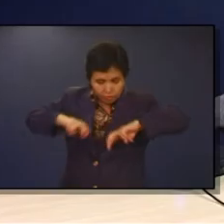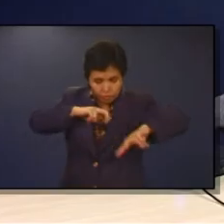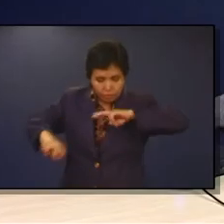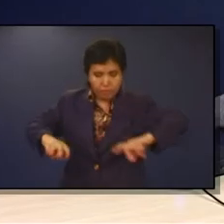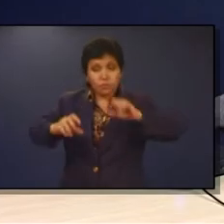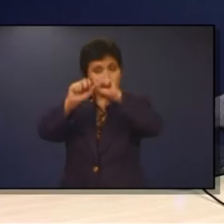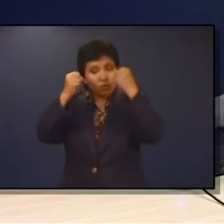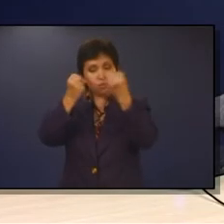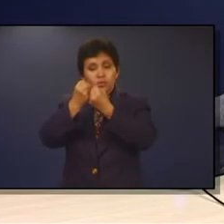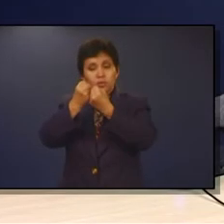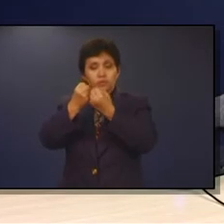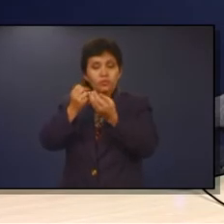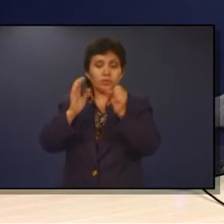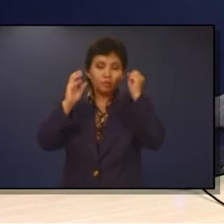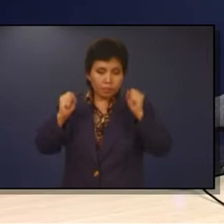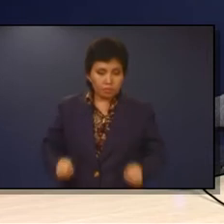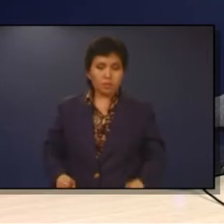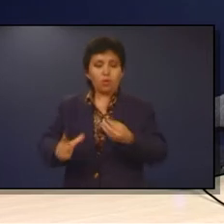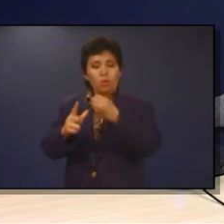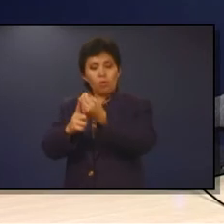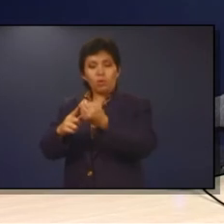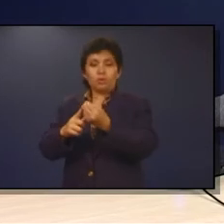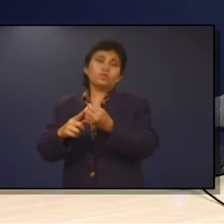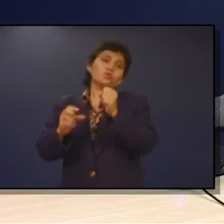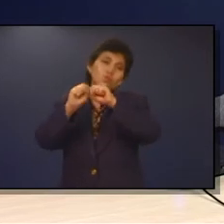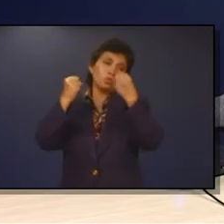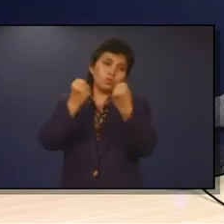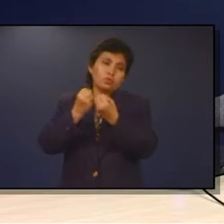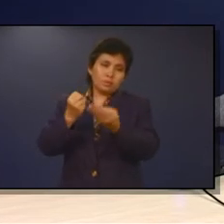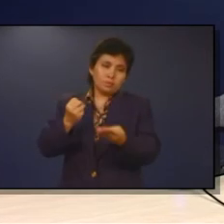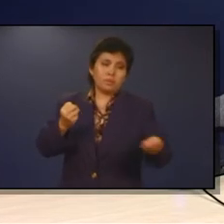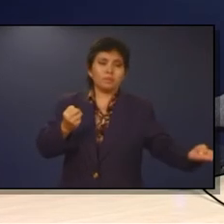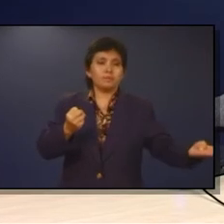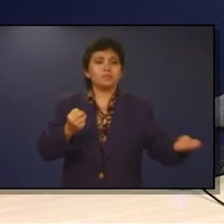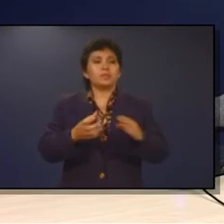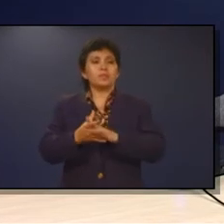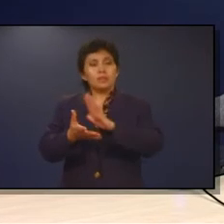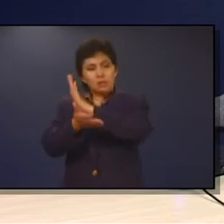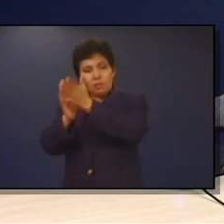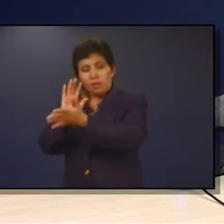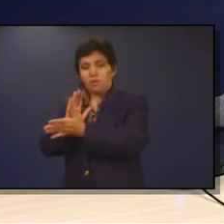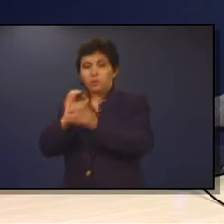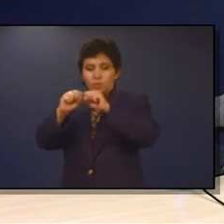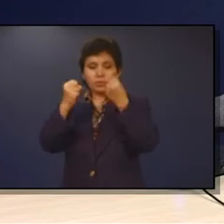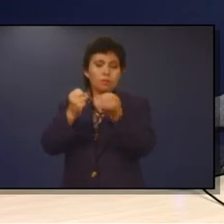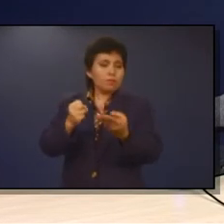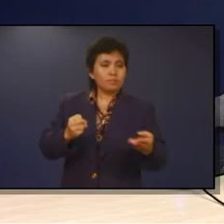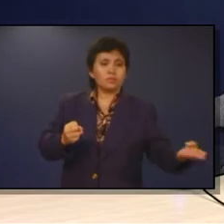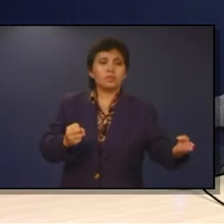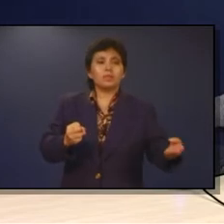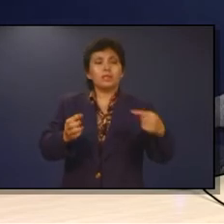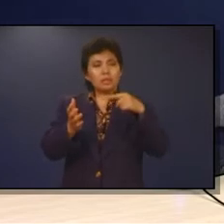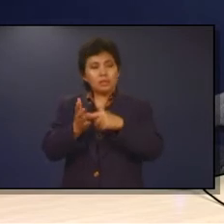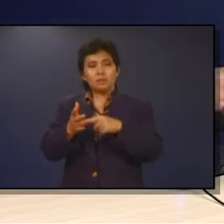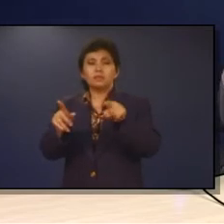social subject or a social object? Social subject, we think a lot within ourselves. And for social